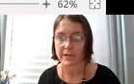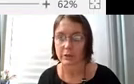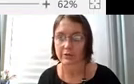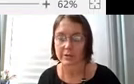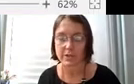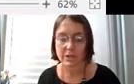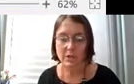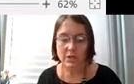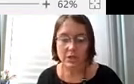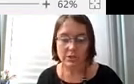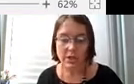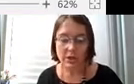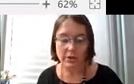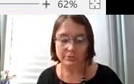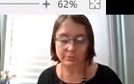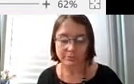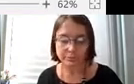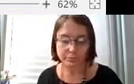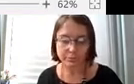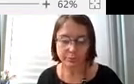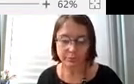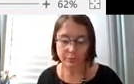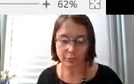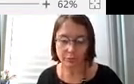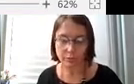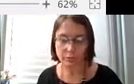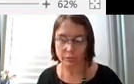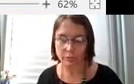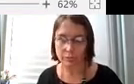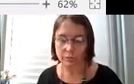for yourselves. So